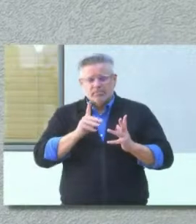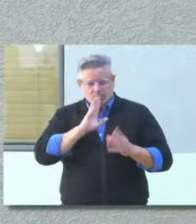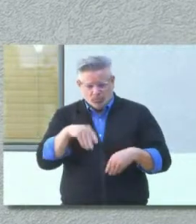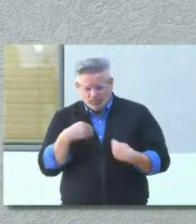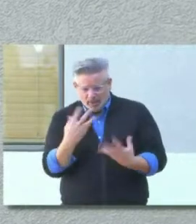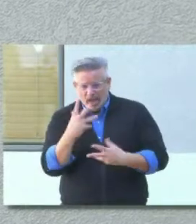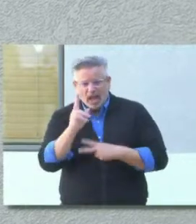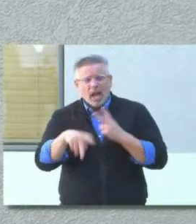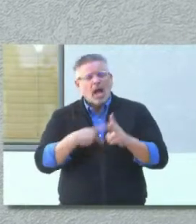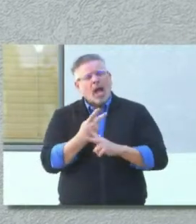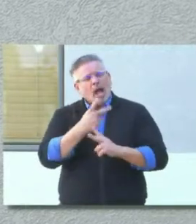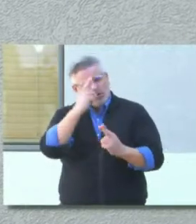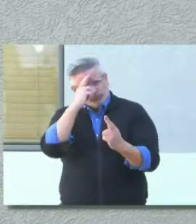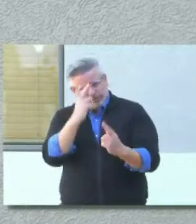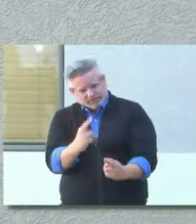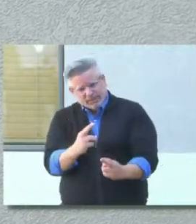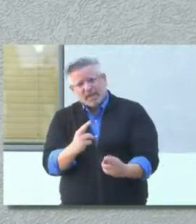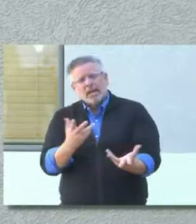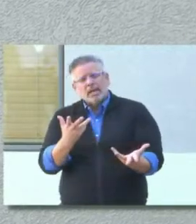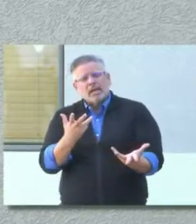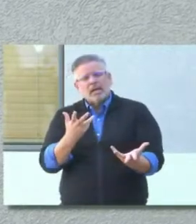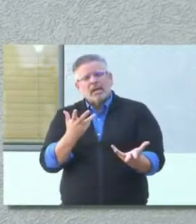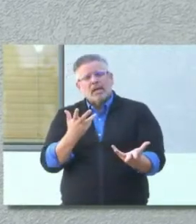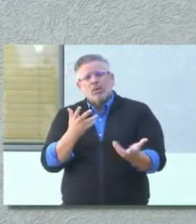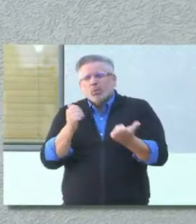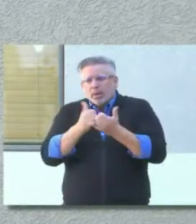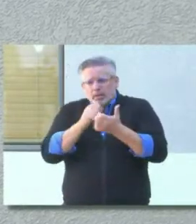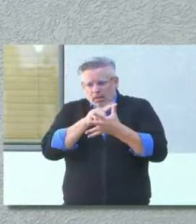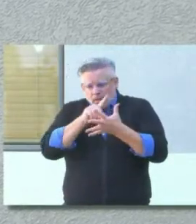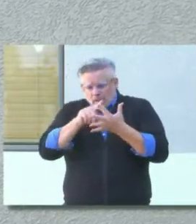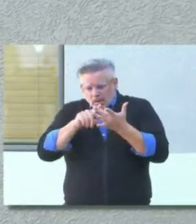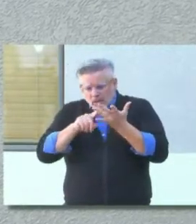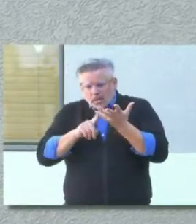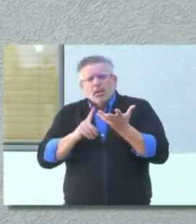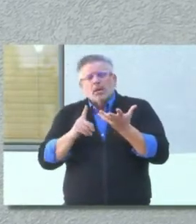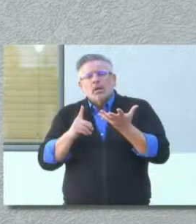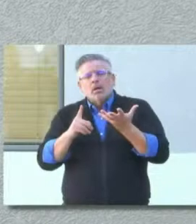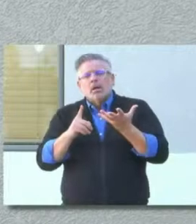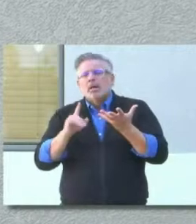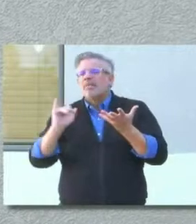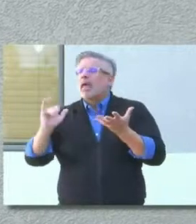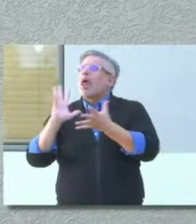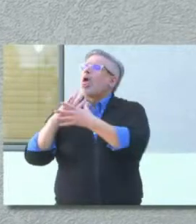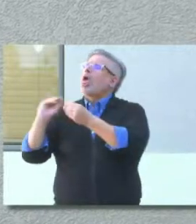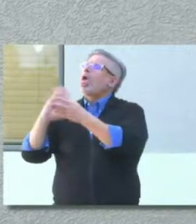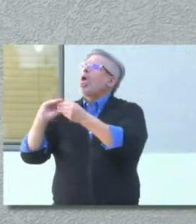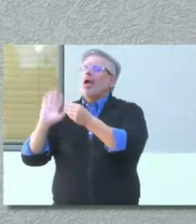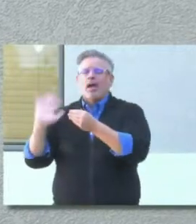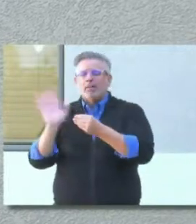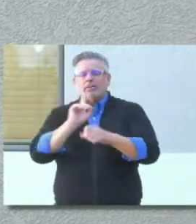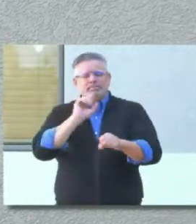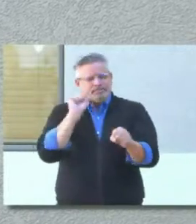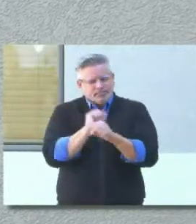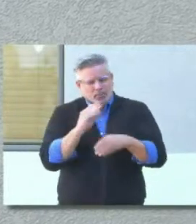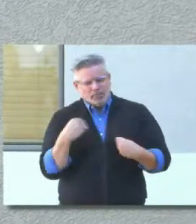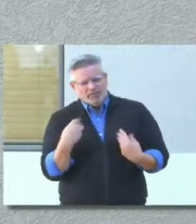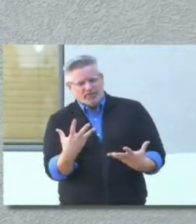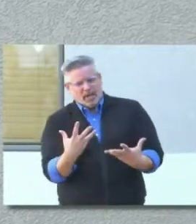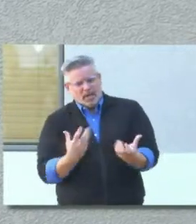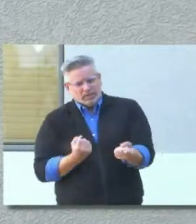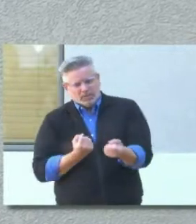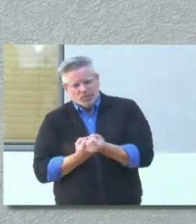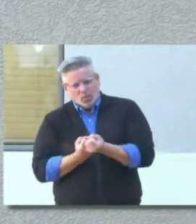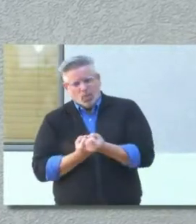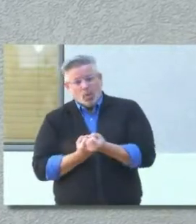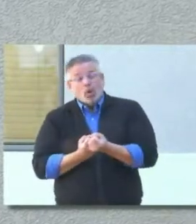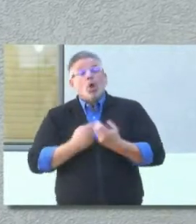provide the kind of respect in substance that we do rhetorically when men and women are in uniform,